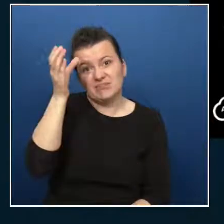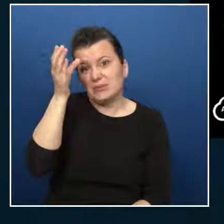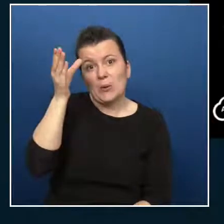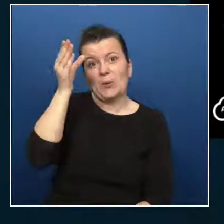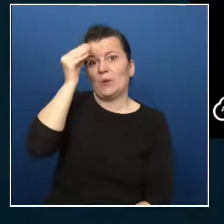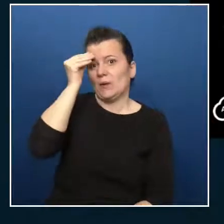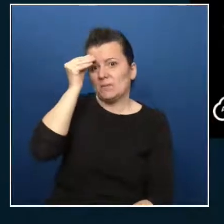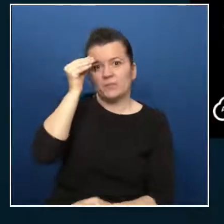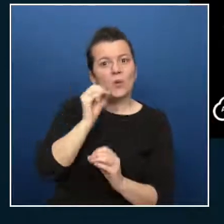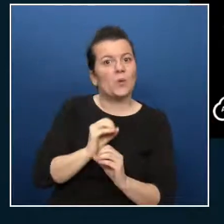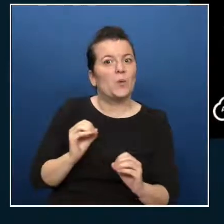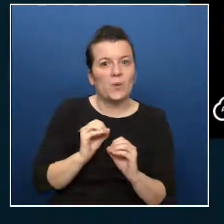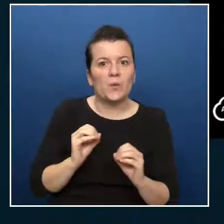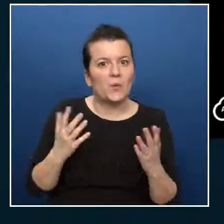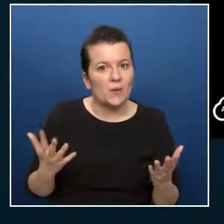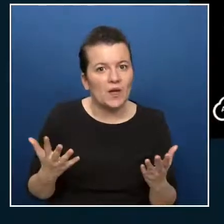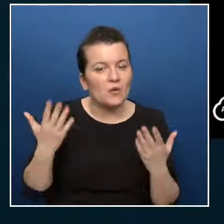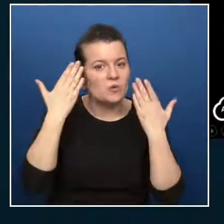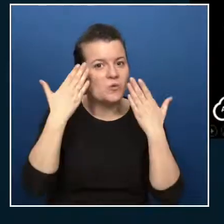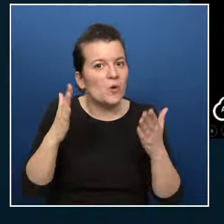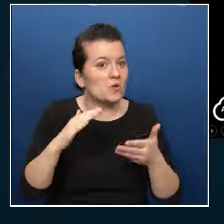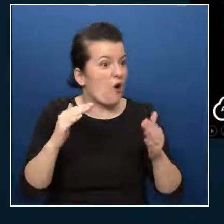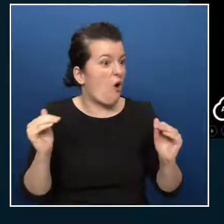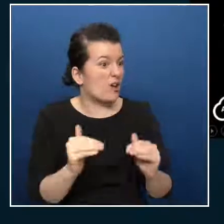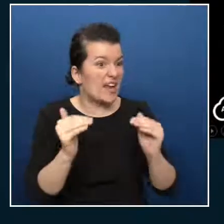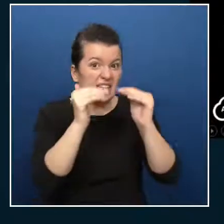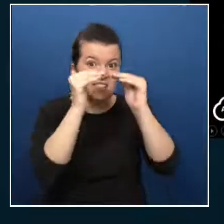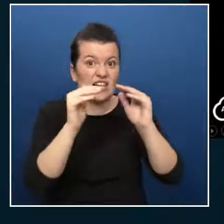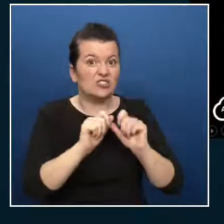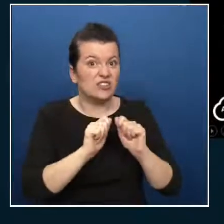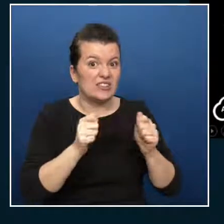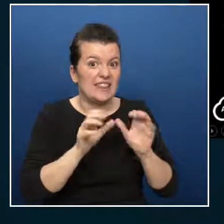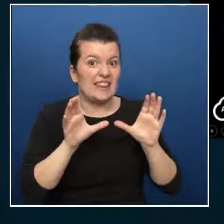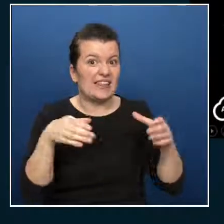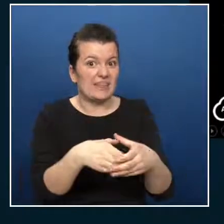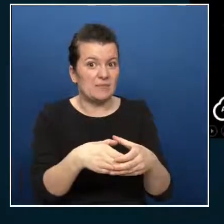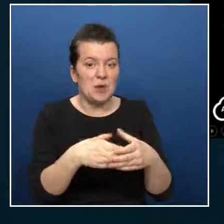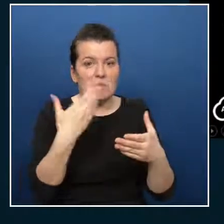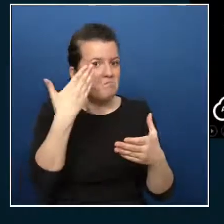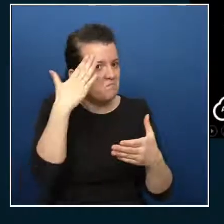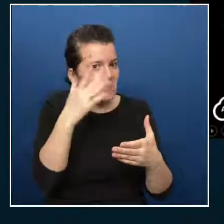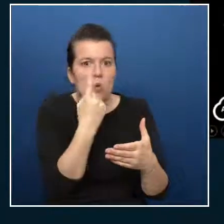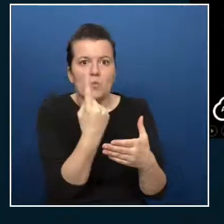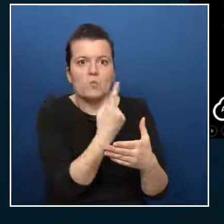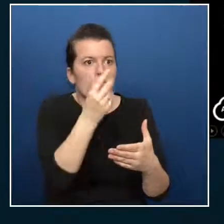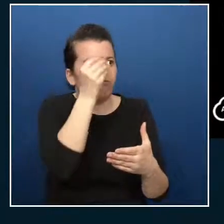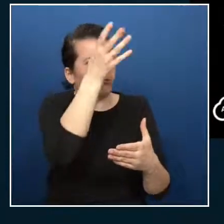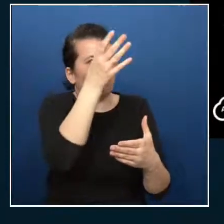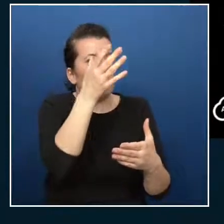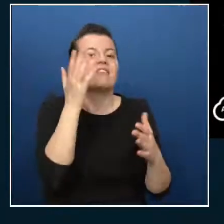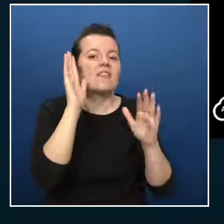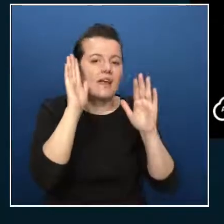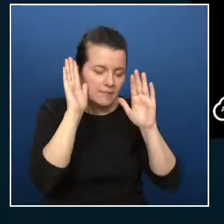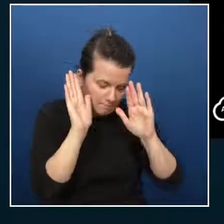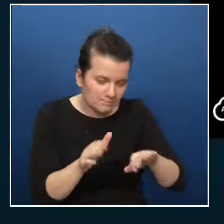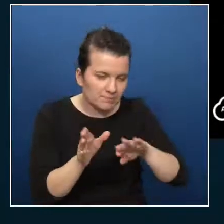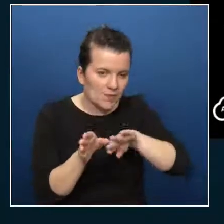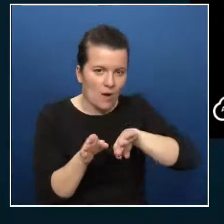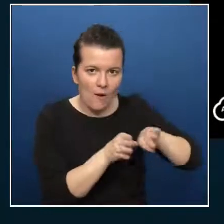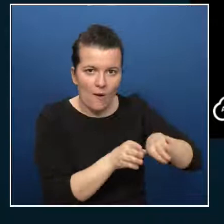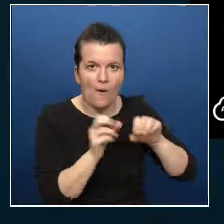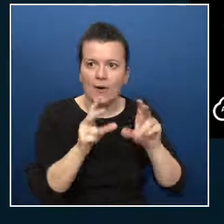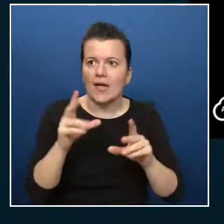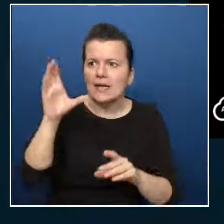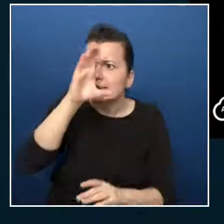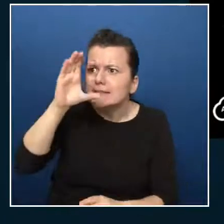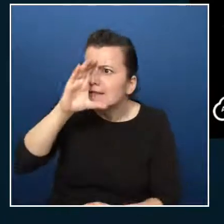expertise in your organization or team, then seek advice from others and find the cloud